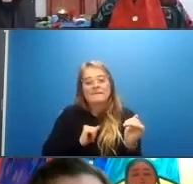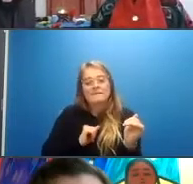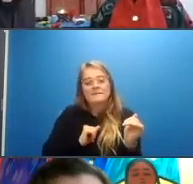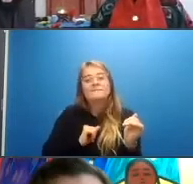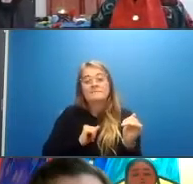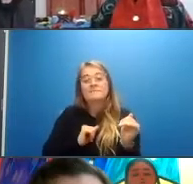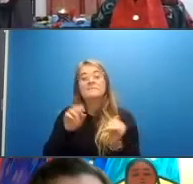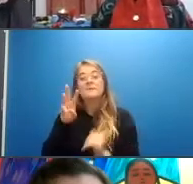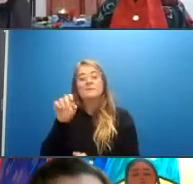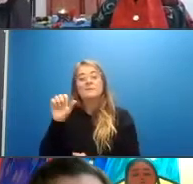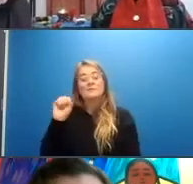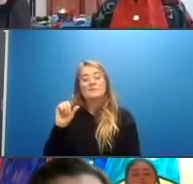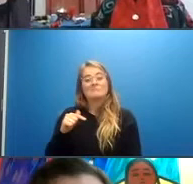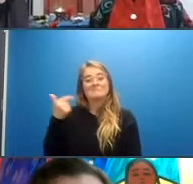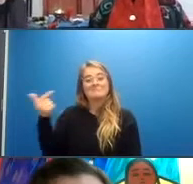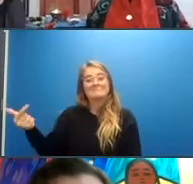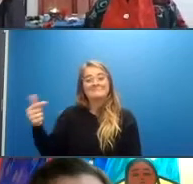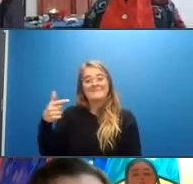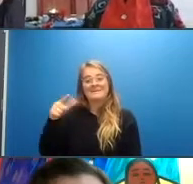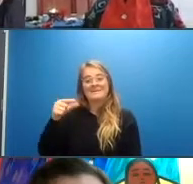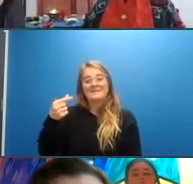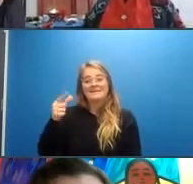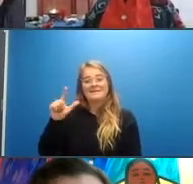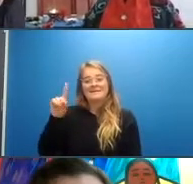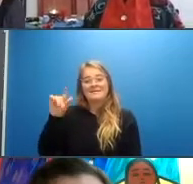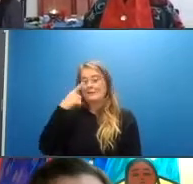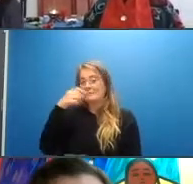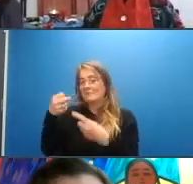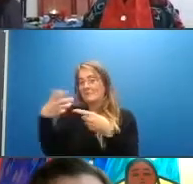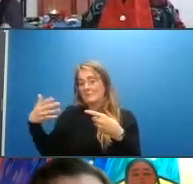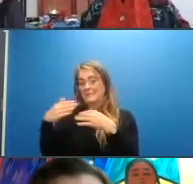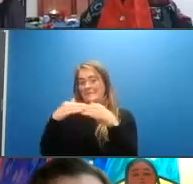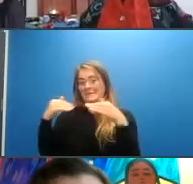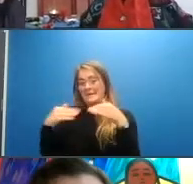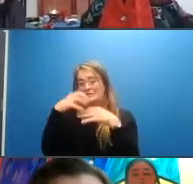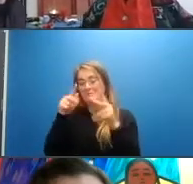Okay, so I'm going to pass it back to Elder Glida to talk a bit about the